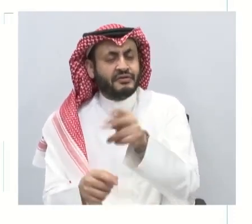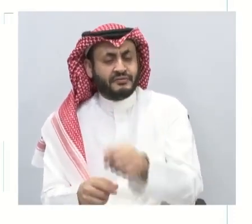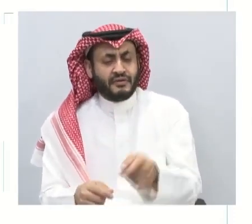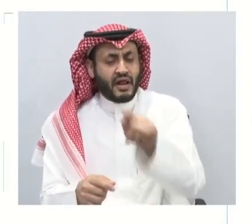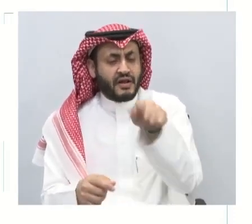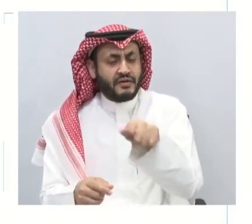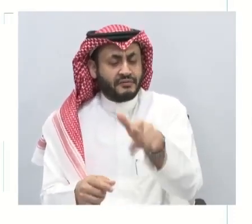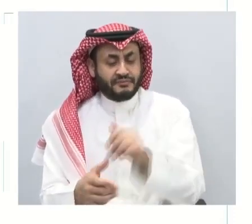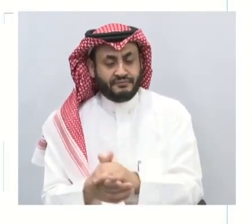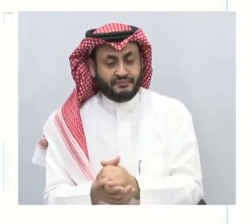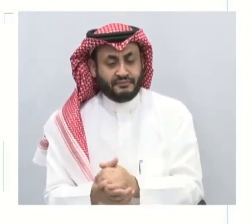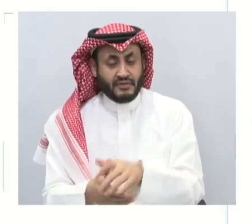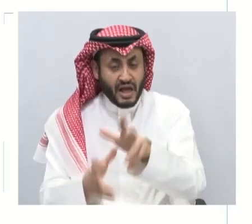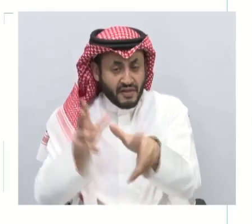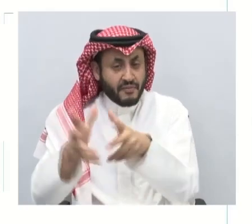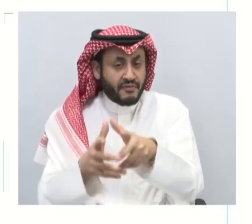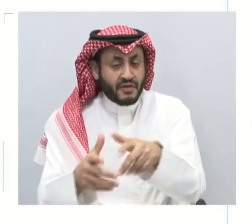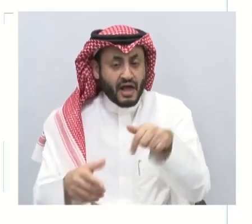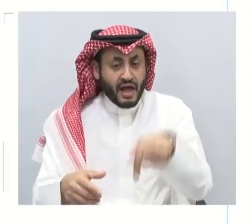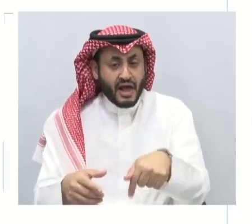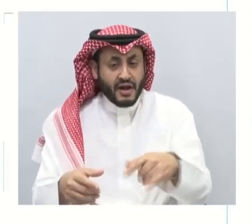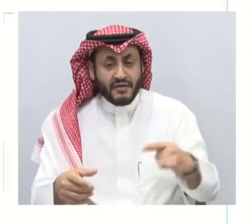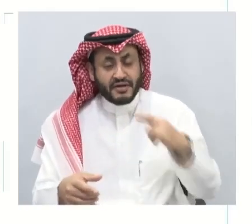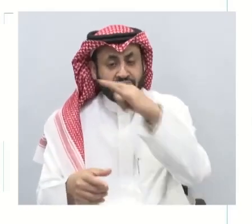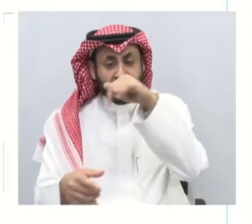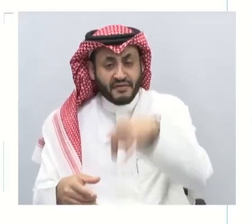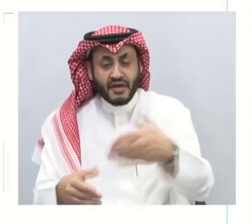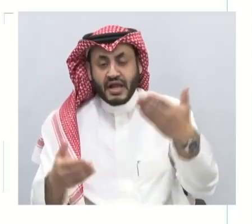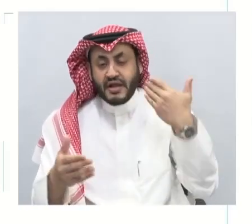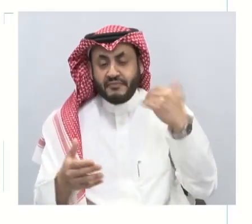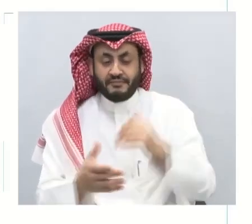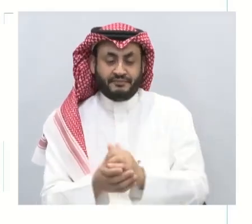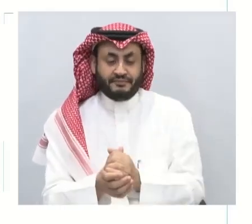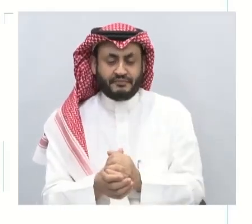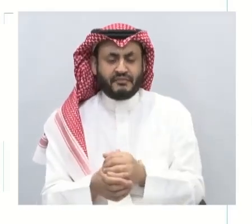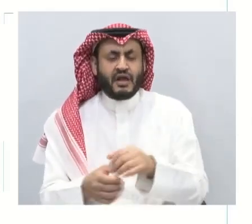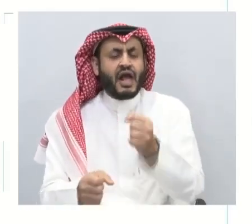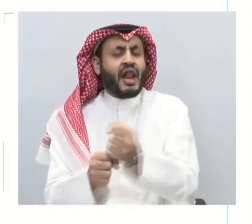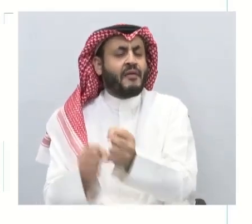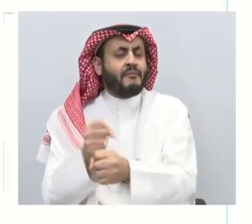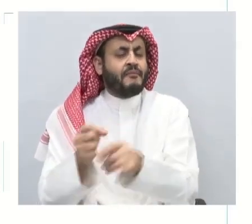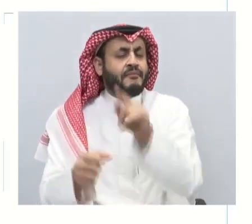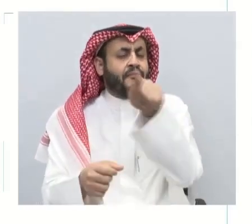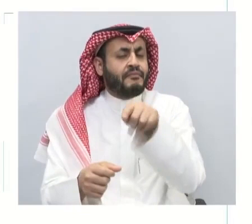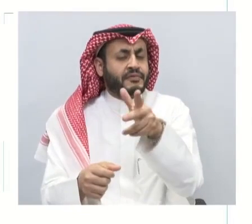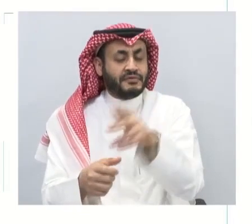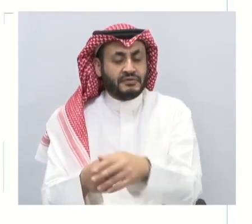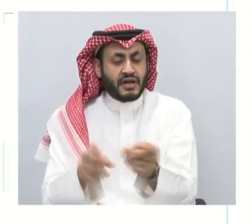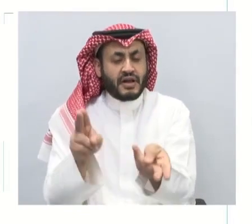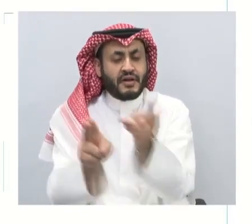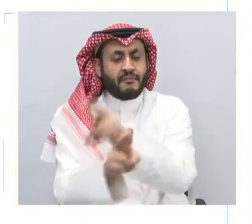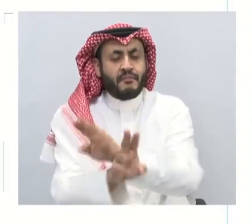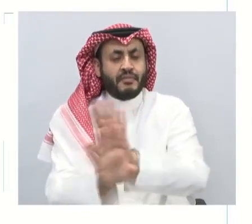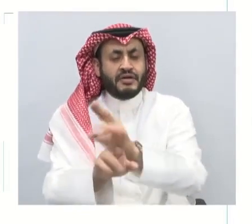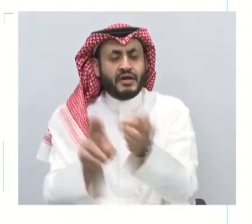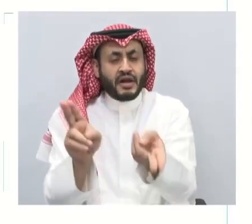You're telling that somebody that he is going to travel or he will travel next summer. How can we make it a question? We just exchange